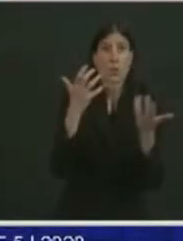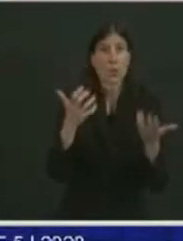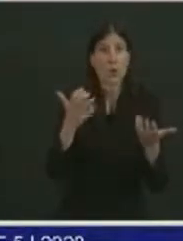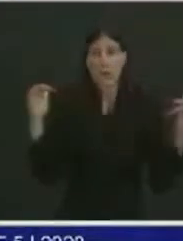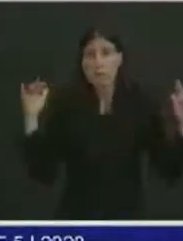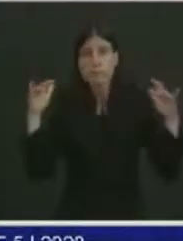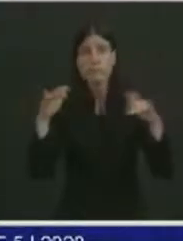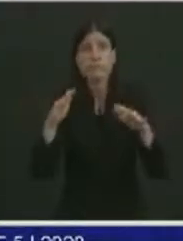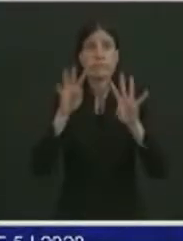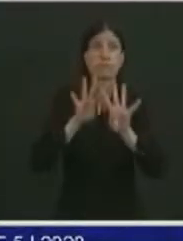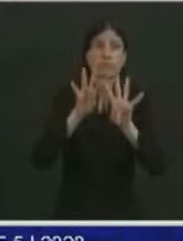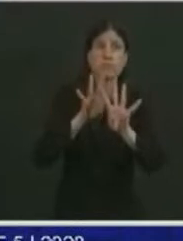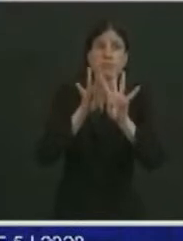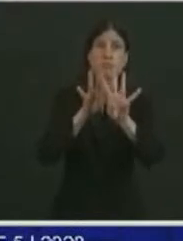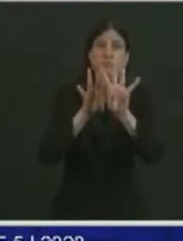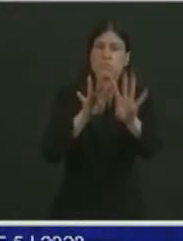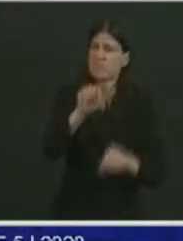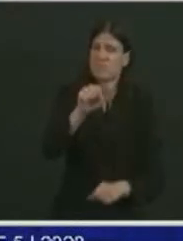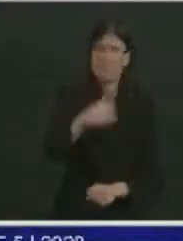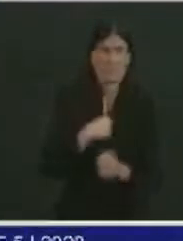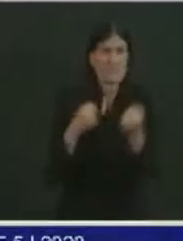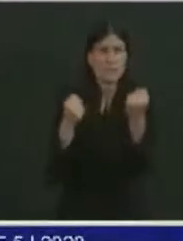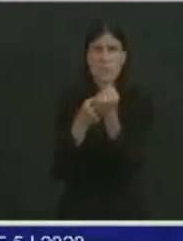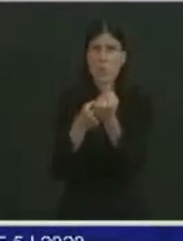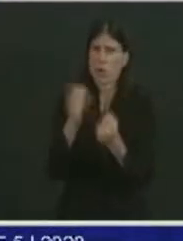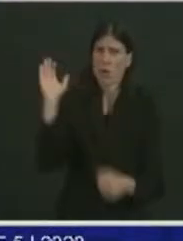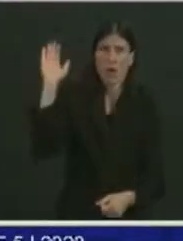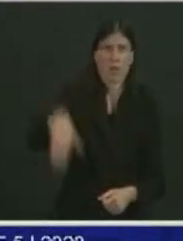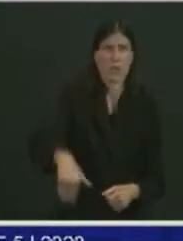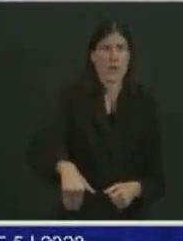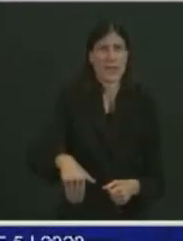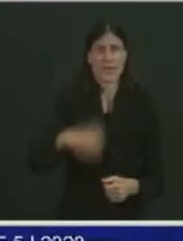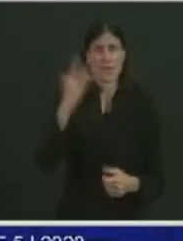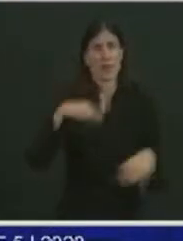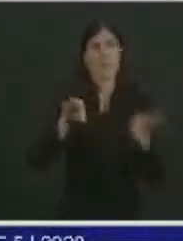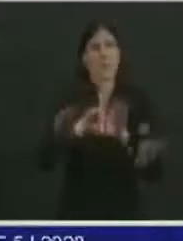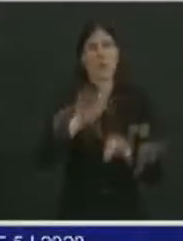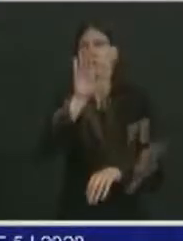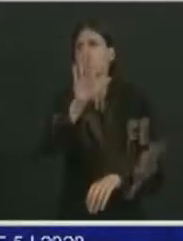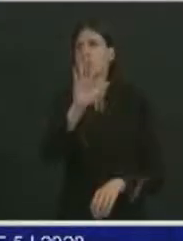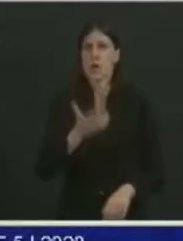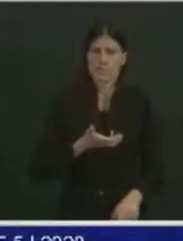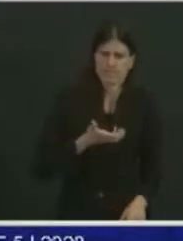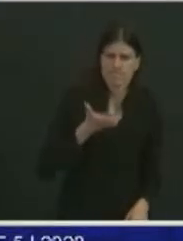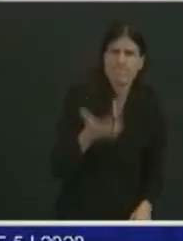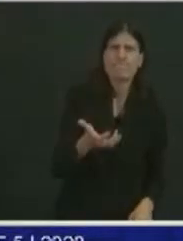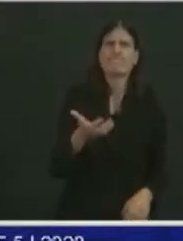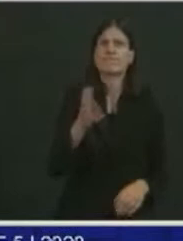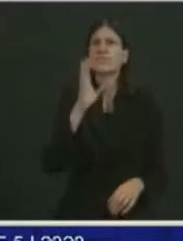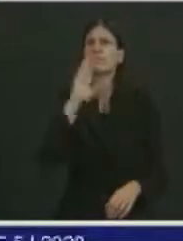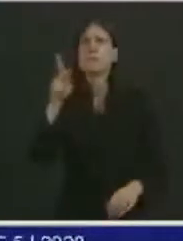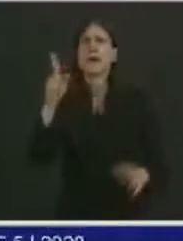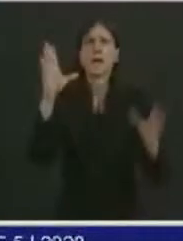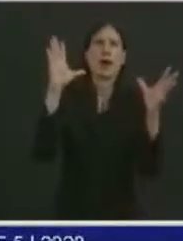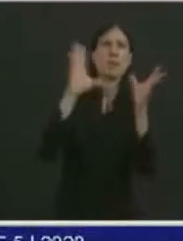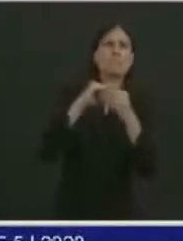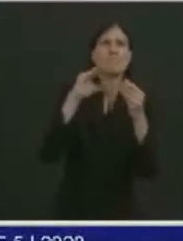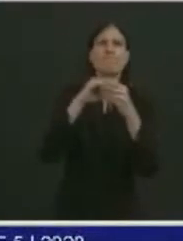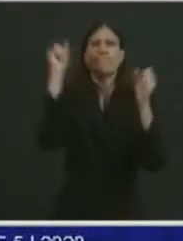history, it's vital that you make your voices heard and stand up against